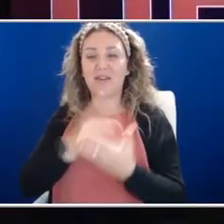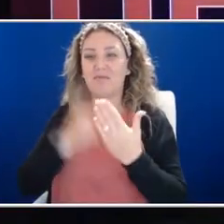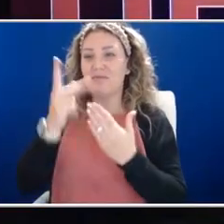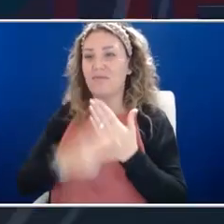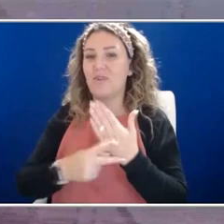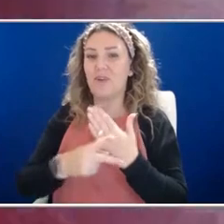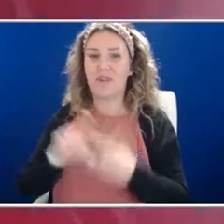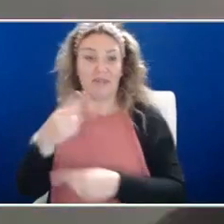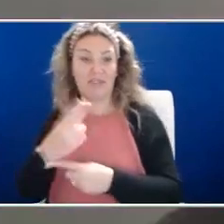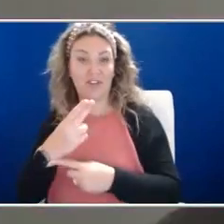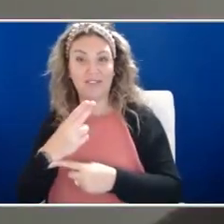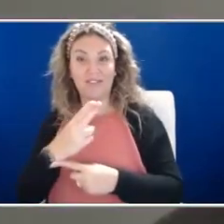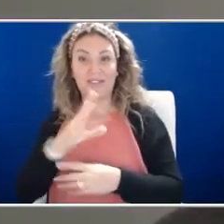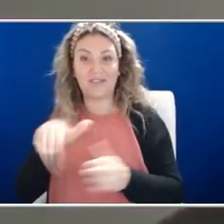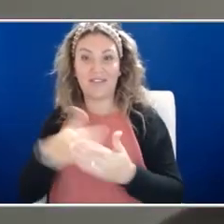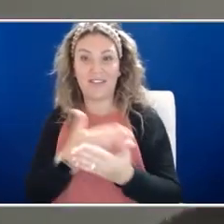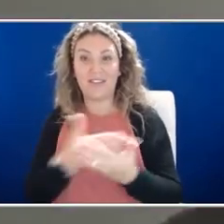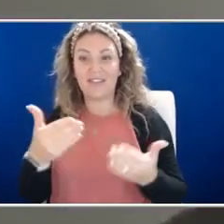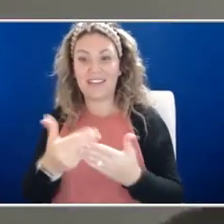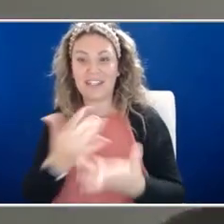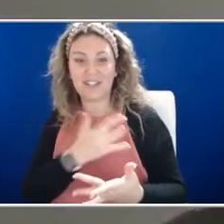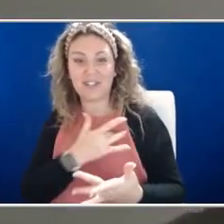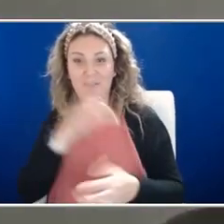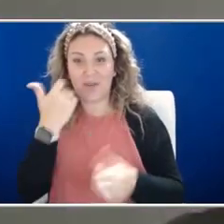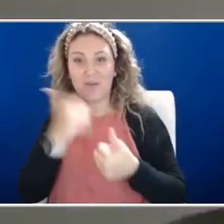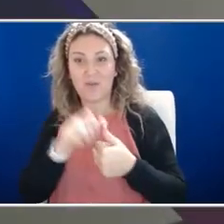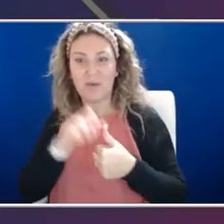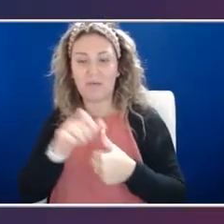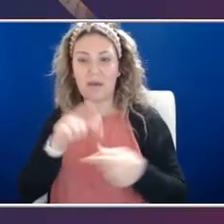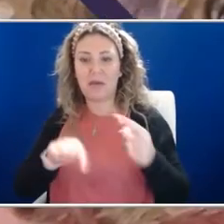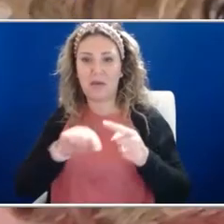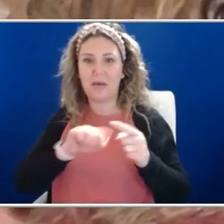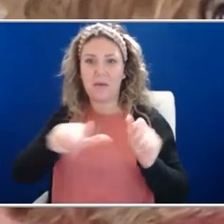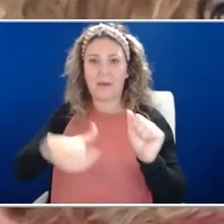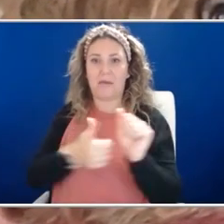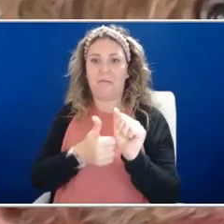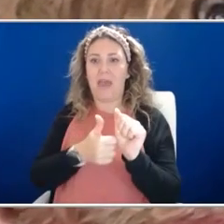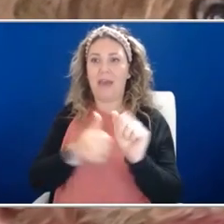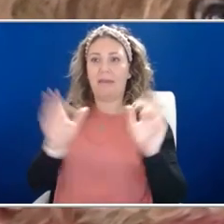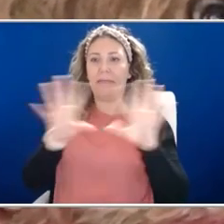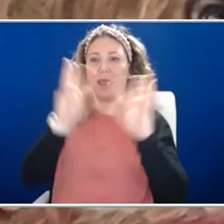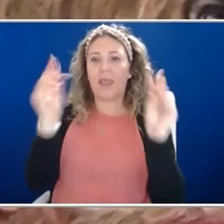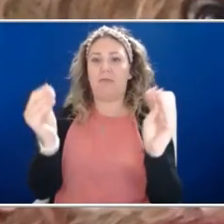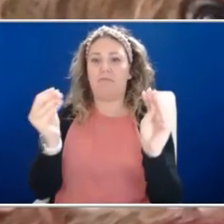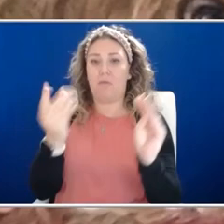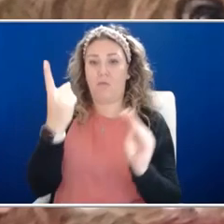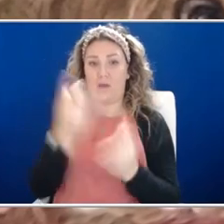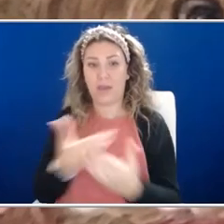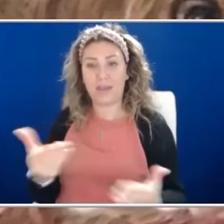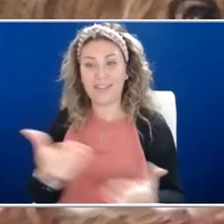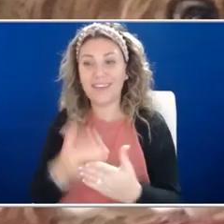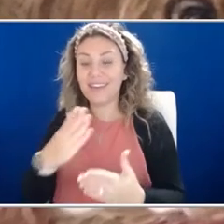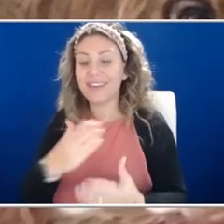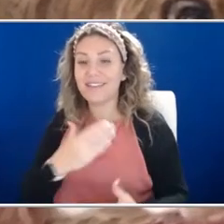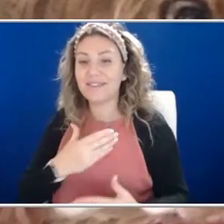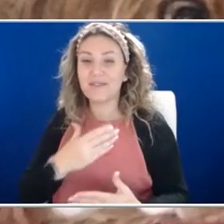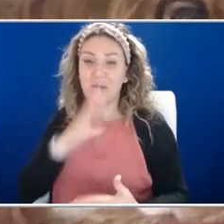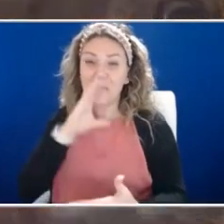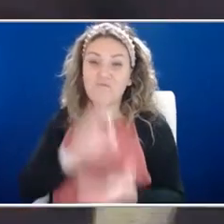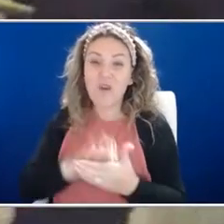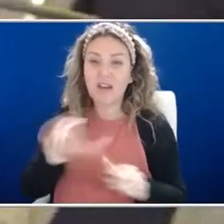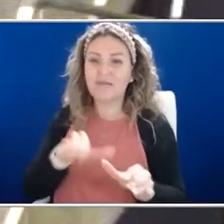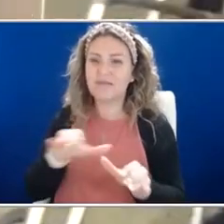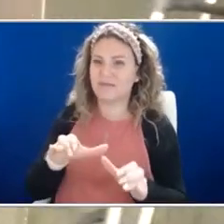All Things Heart. I remember getting into the back of the ambulance and that was it. The one thing his wife did from miles away that doctors say